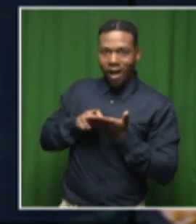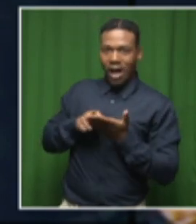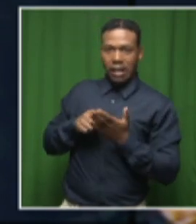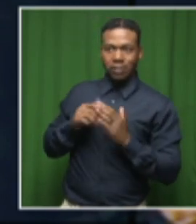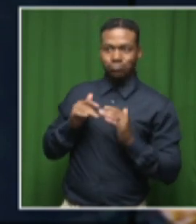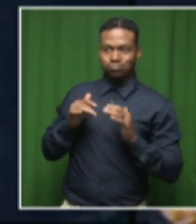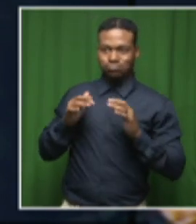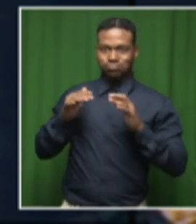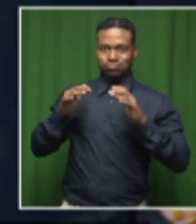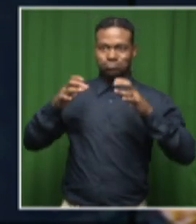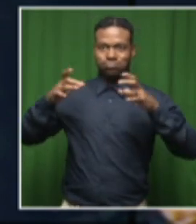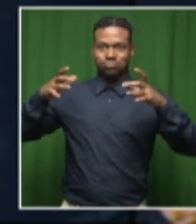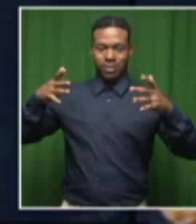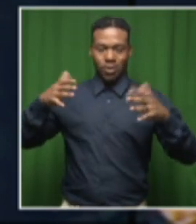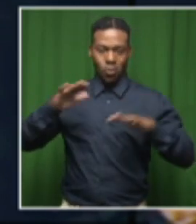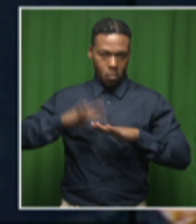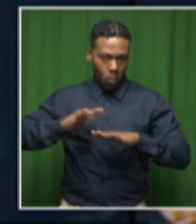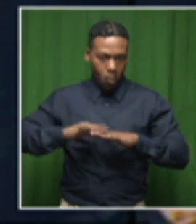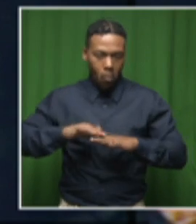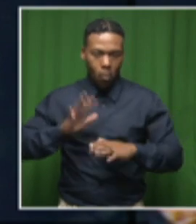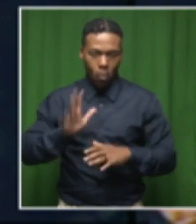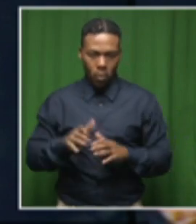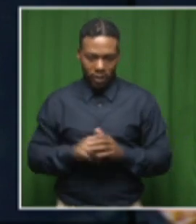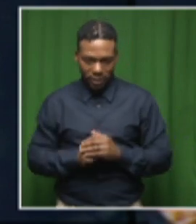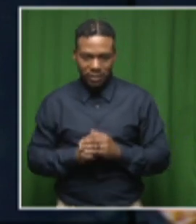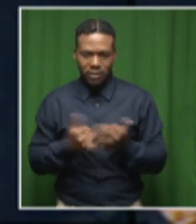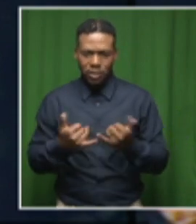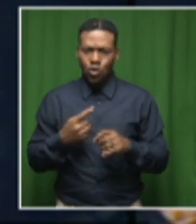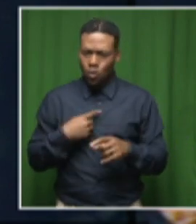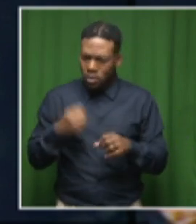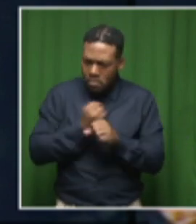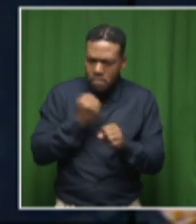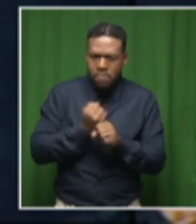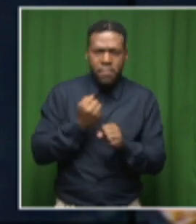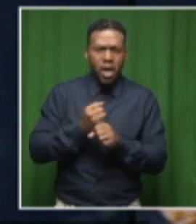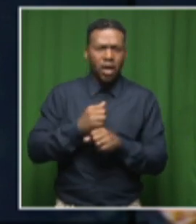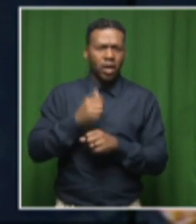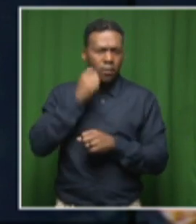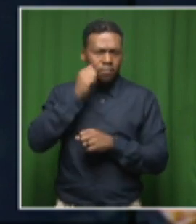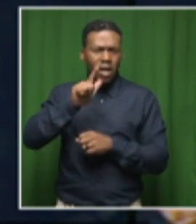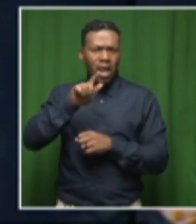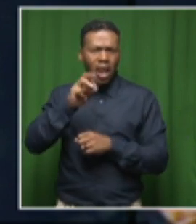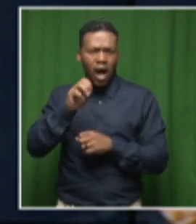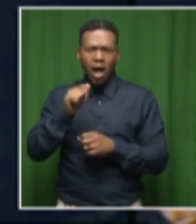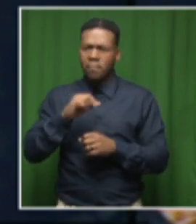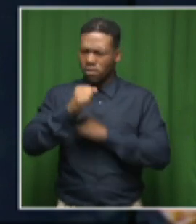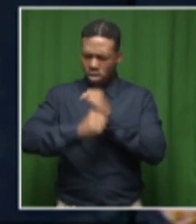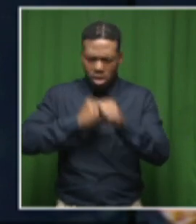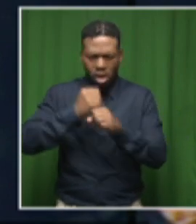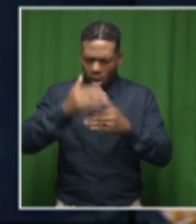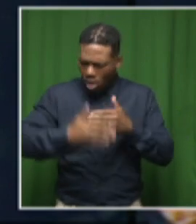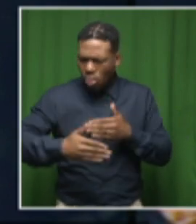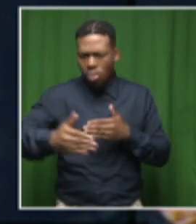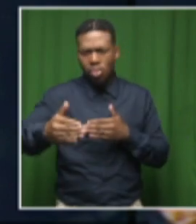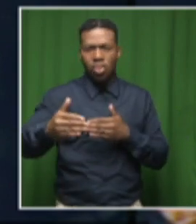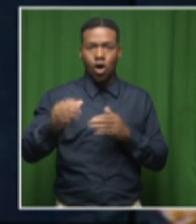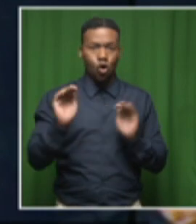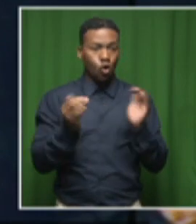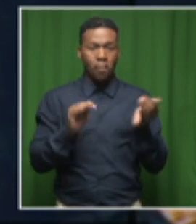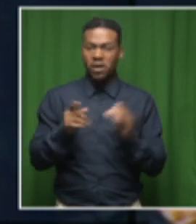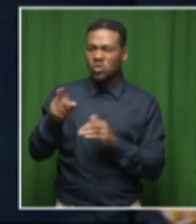Komati group actually, and the Moletele community, our farm, we can produce limes all year round versus like other citrus fruits which you only get